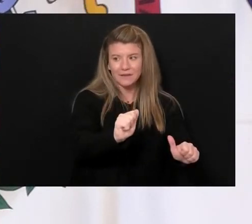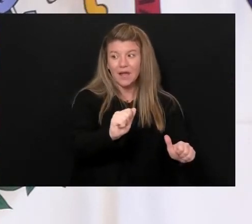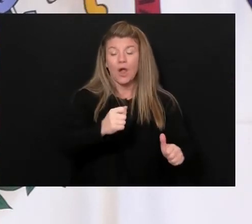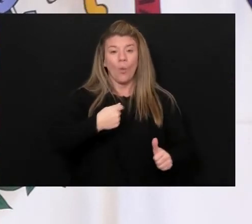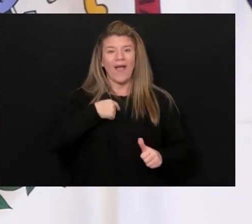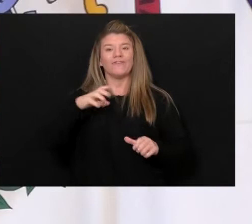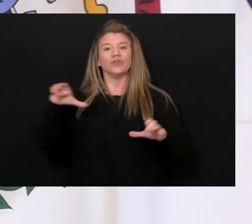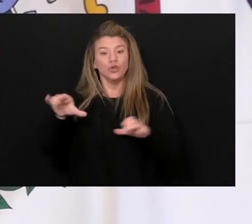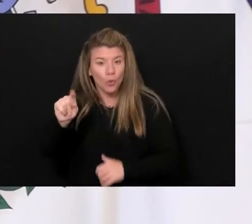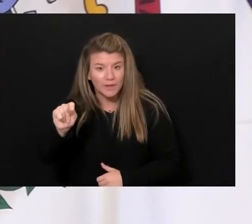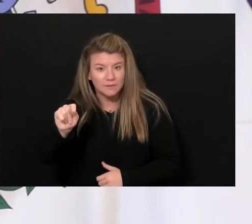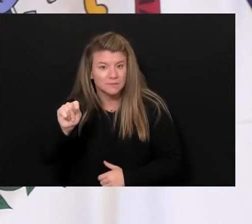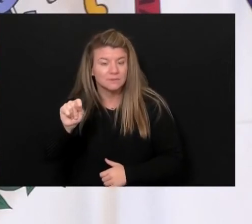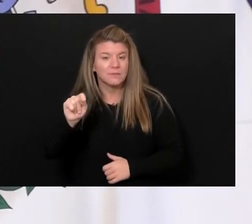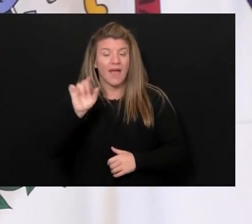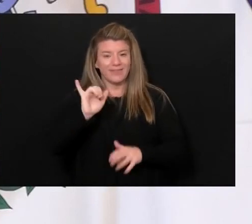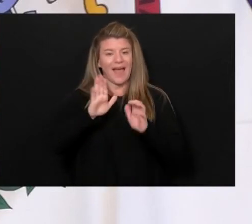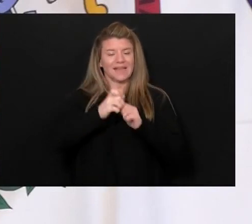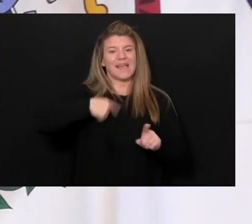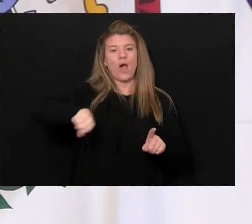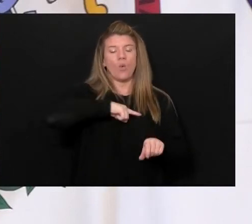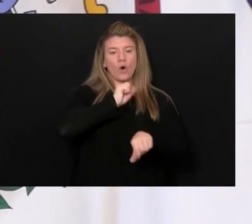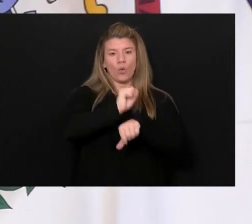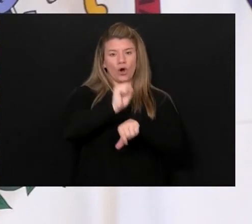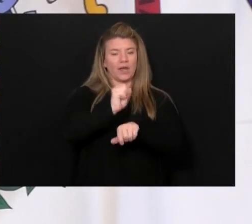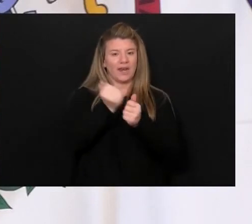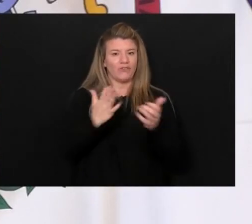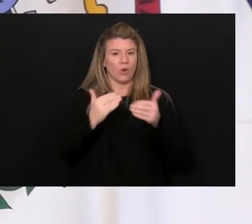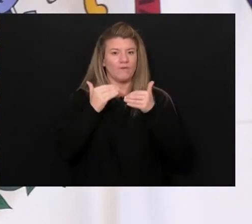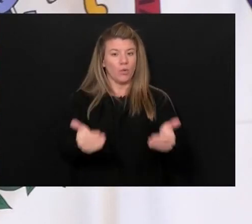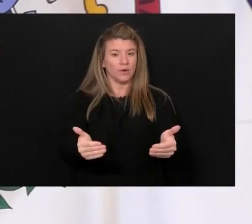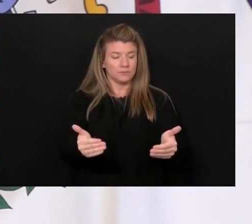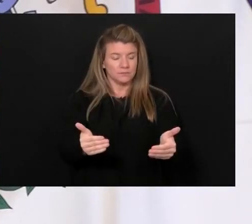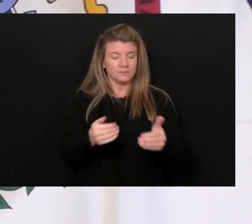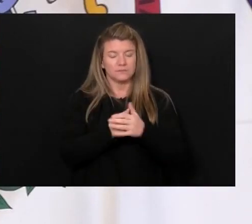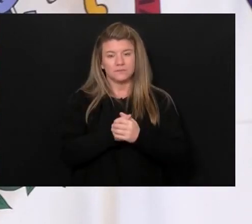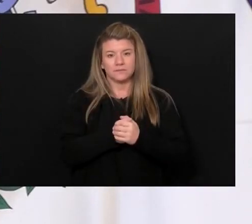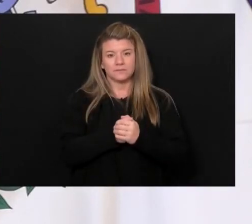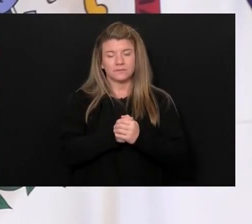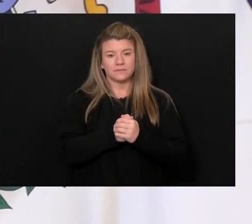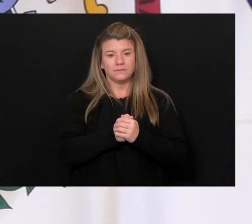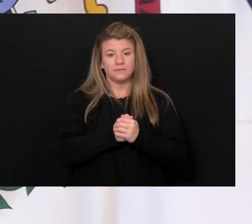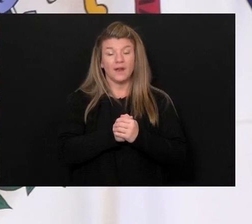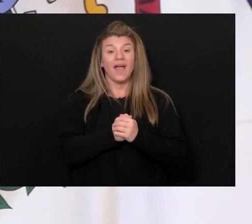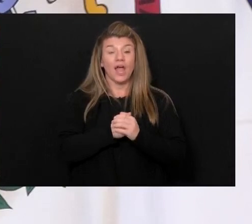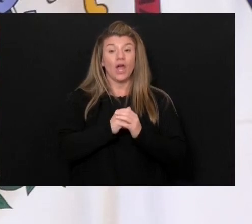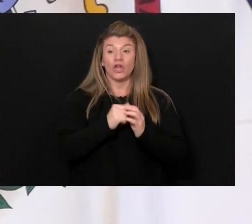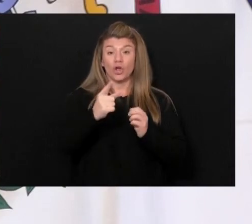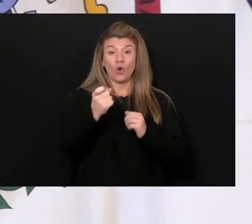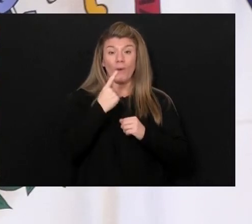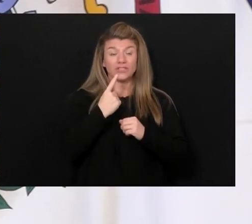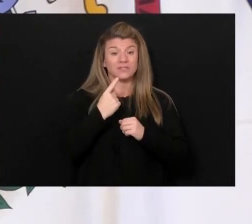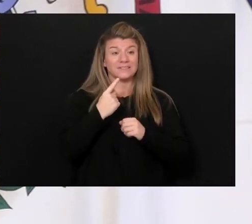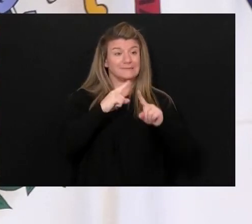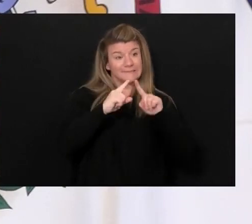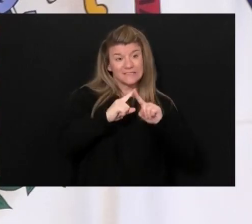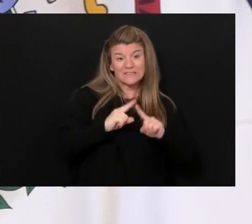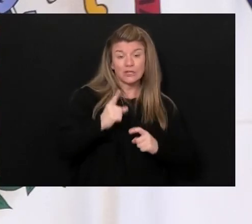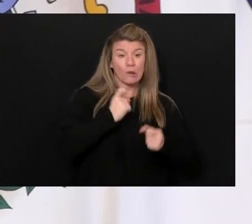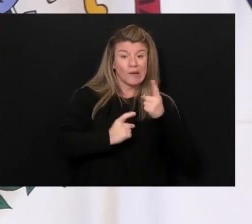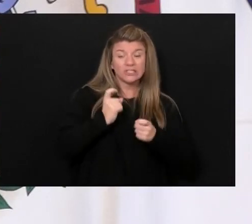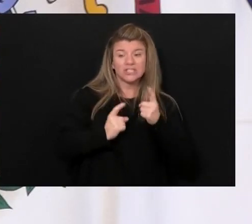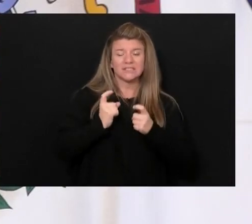what everybody here, the way everybody here is working and everything going forward. You know, there are questions in lots of different ways